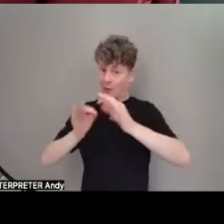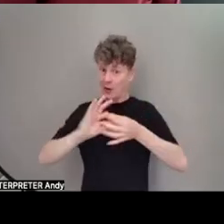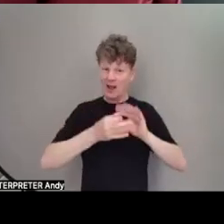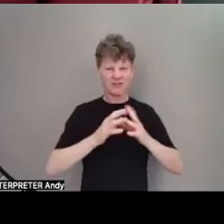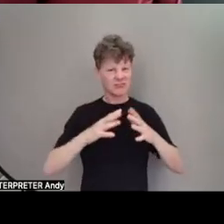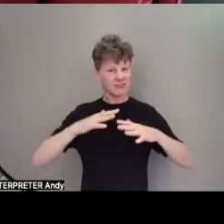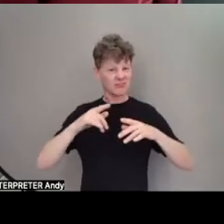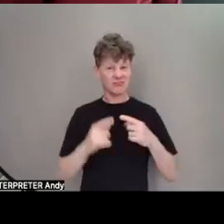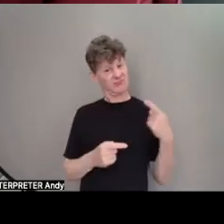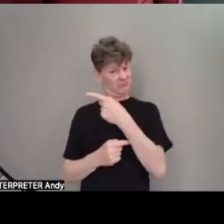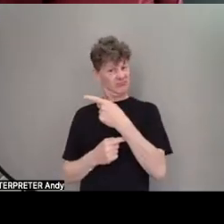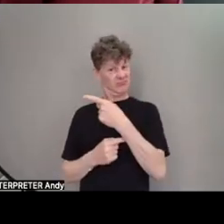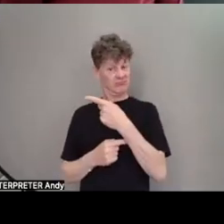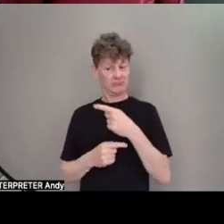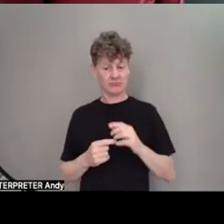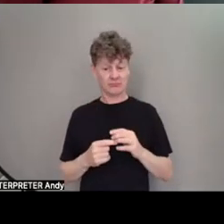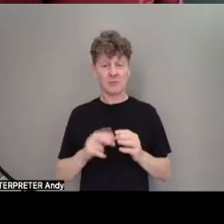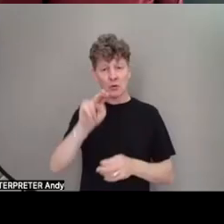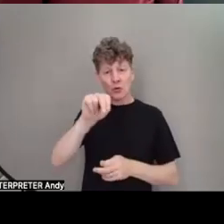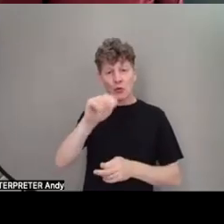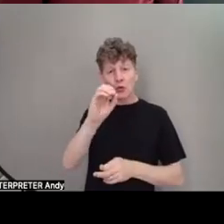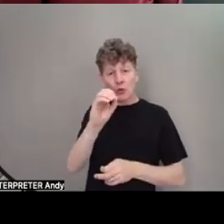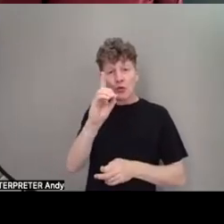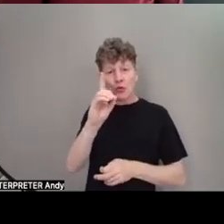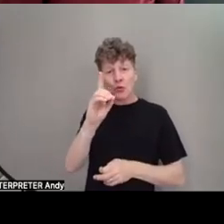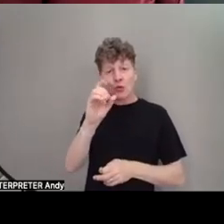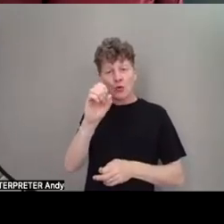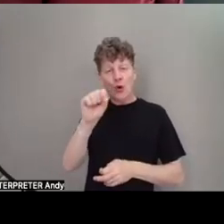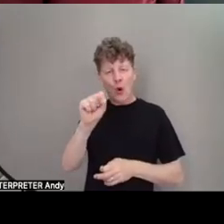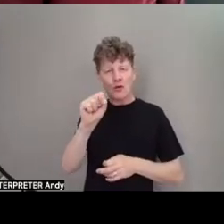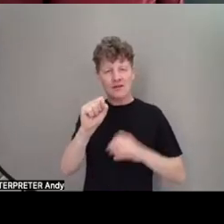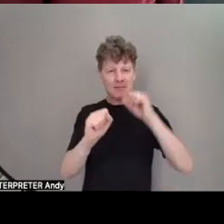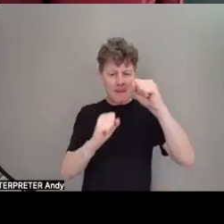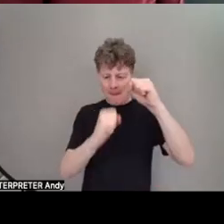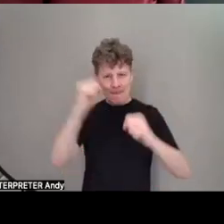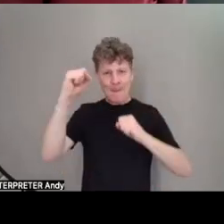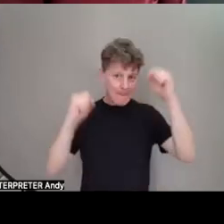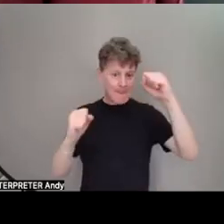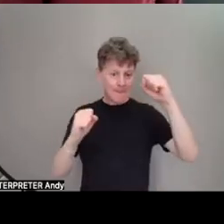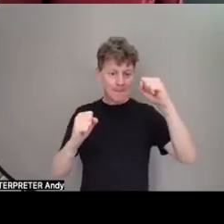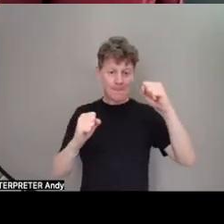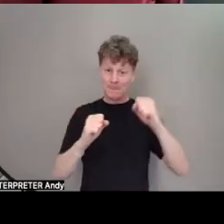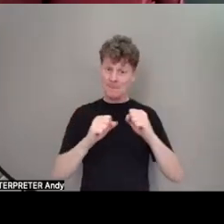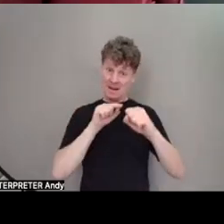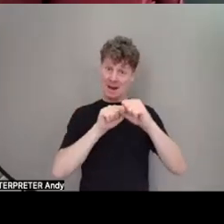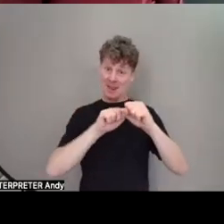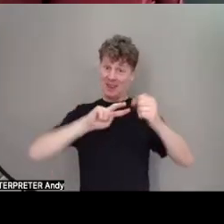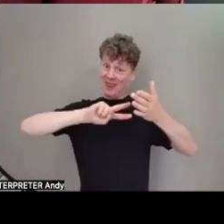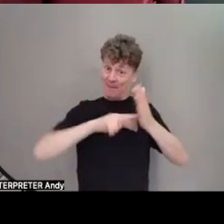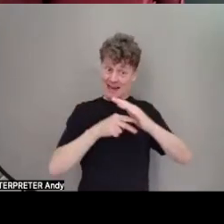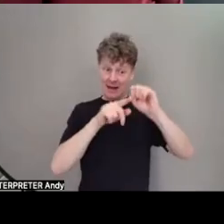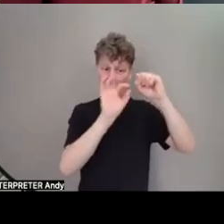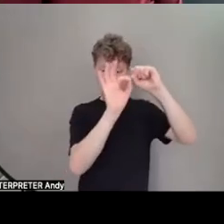structure, where nodes represent the meanings and edges represent the